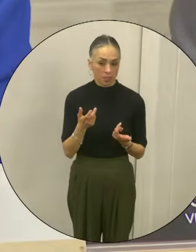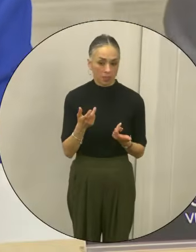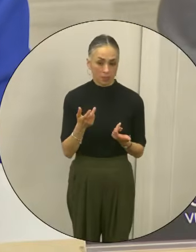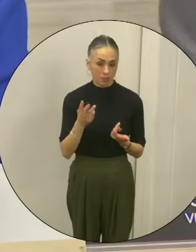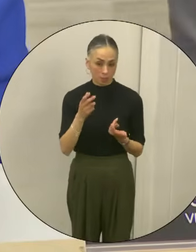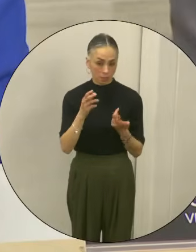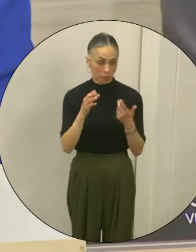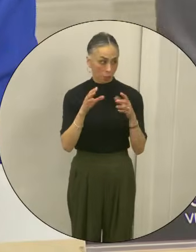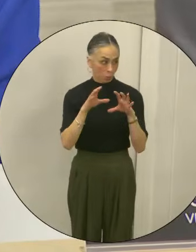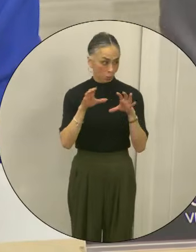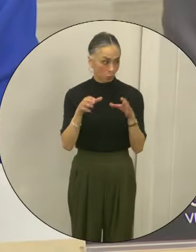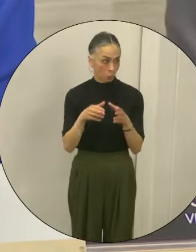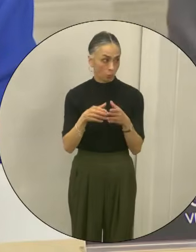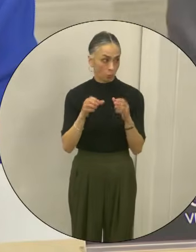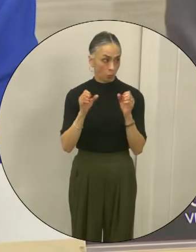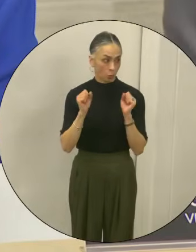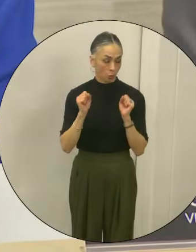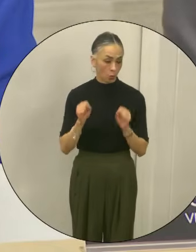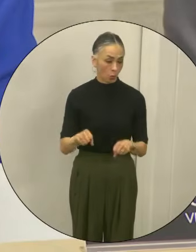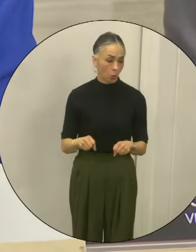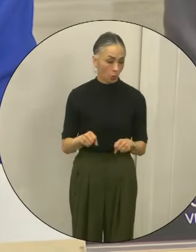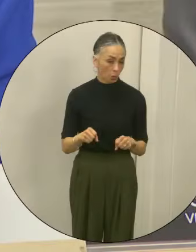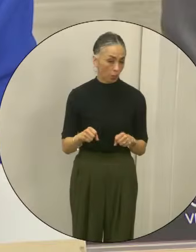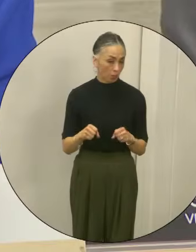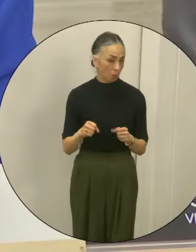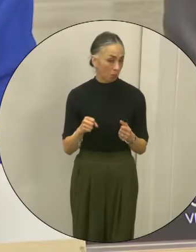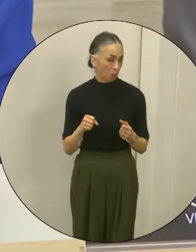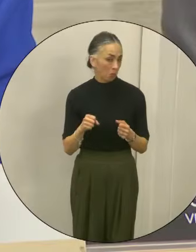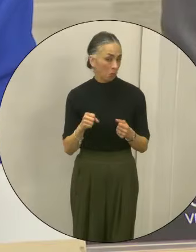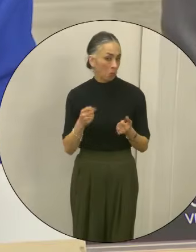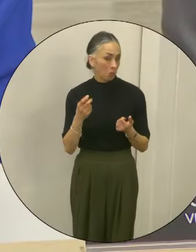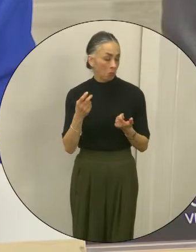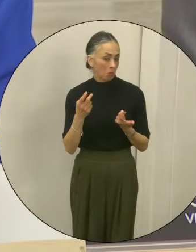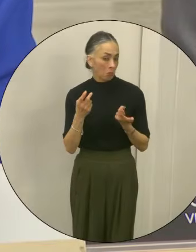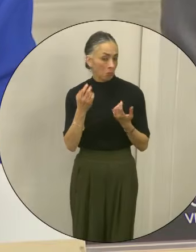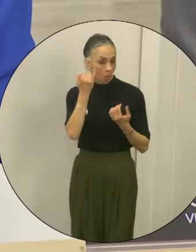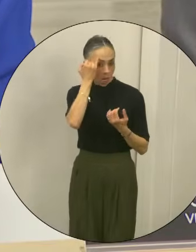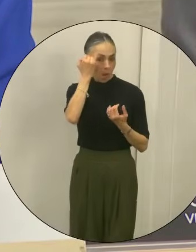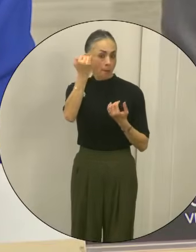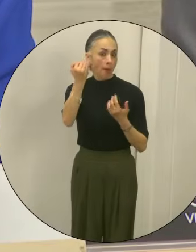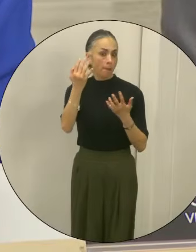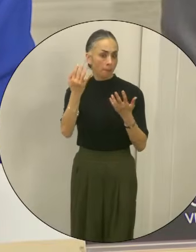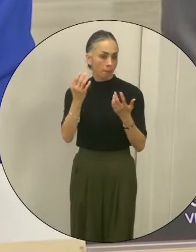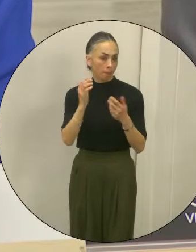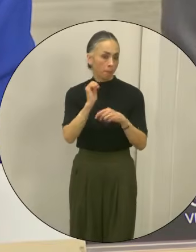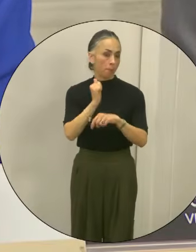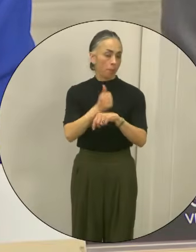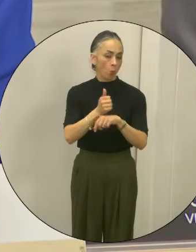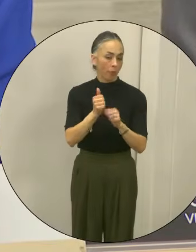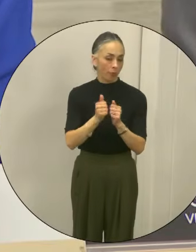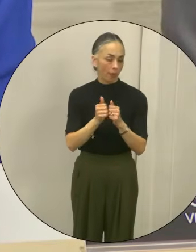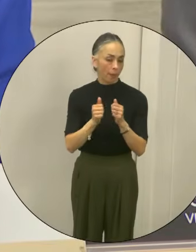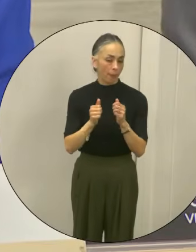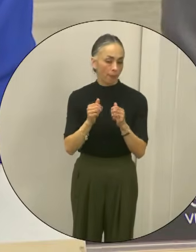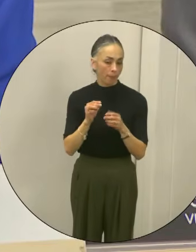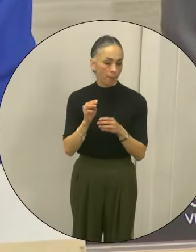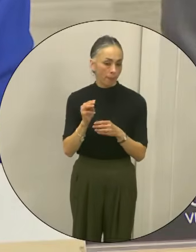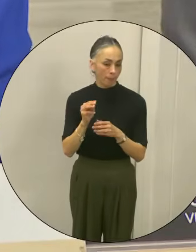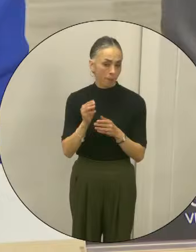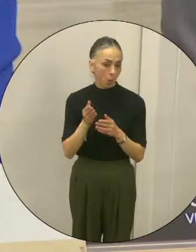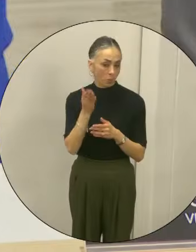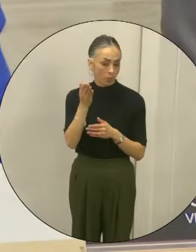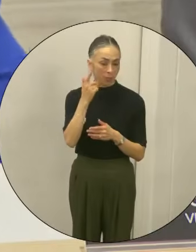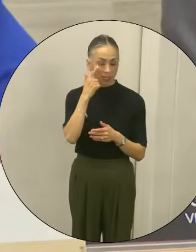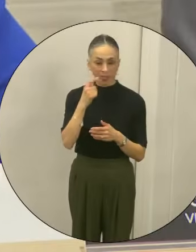the group could come up with a motion that could come out of that body because they get one BDR? So those are the